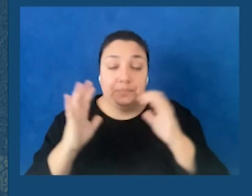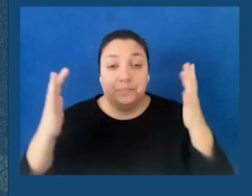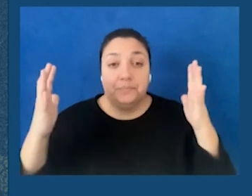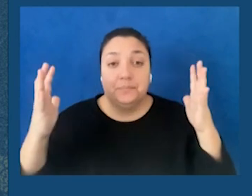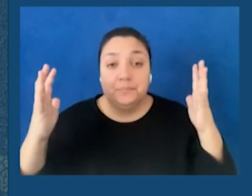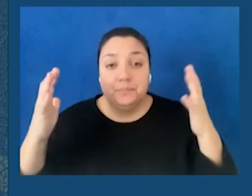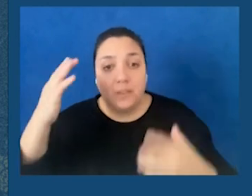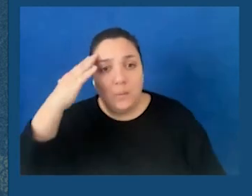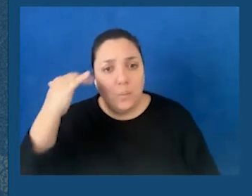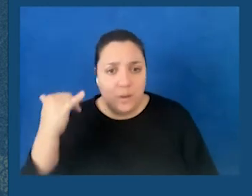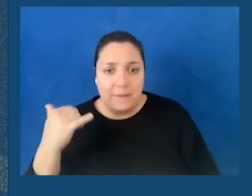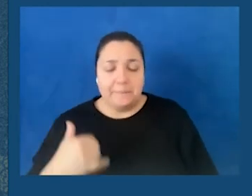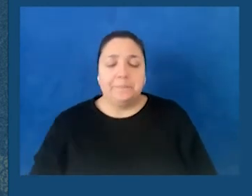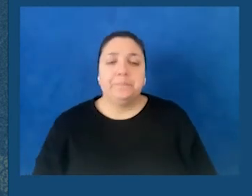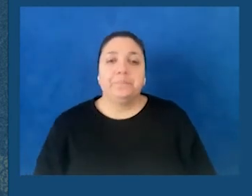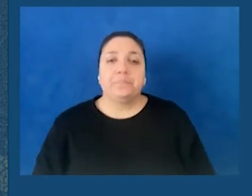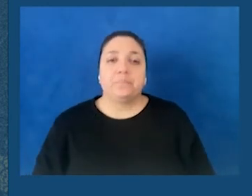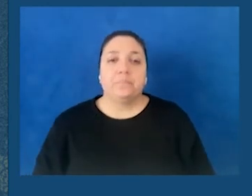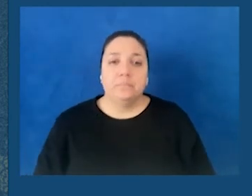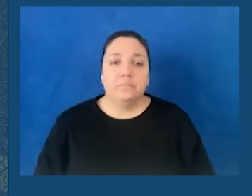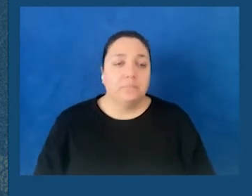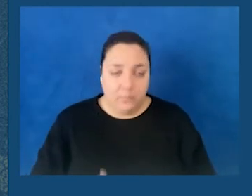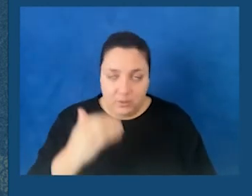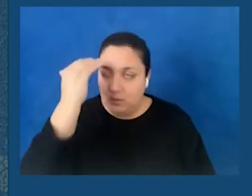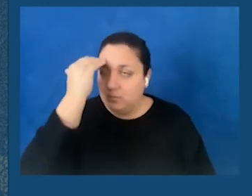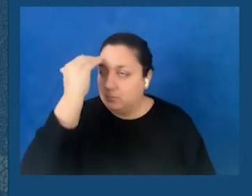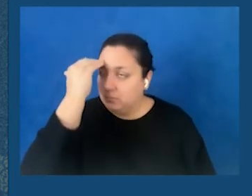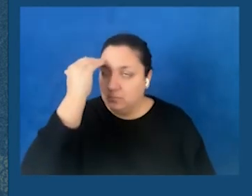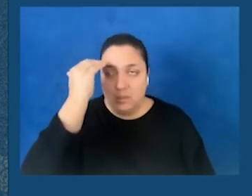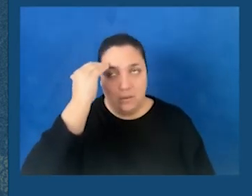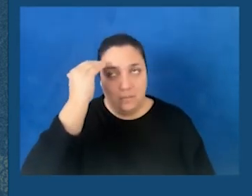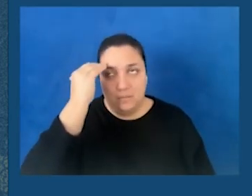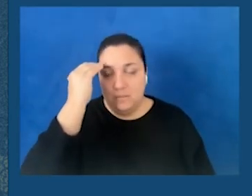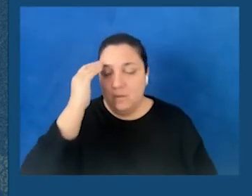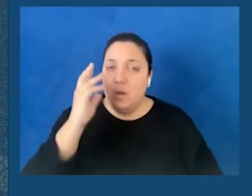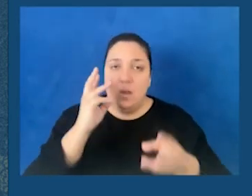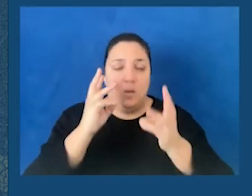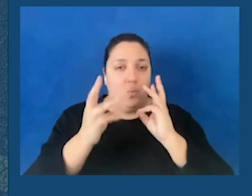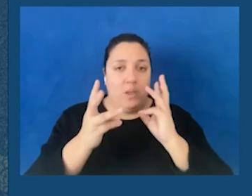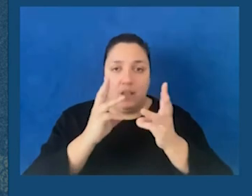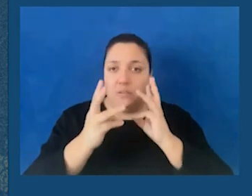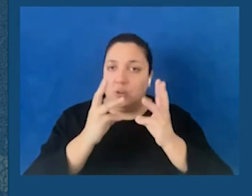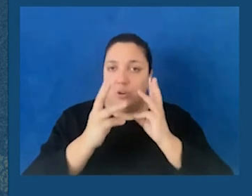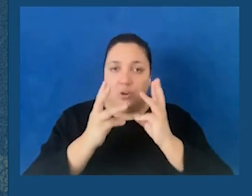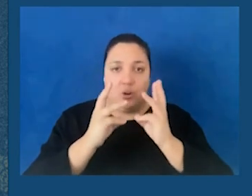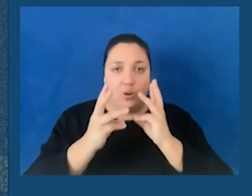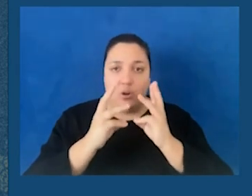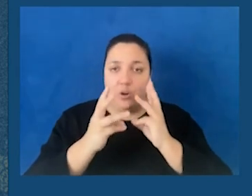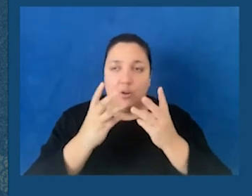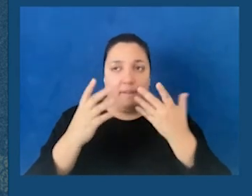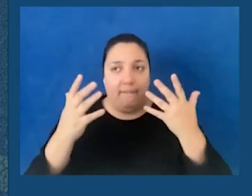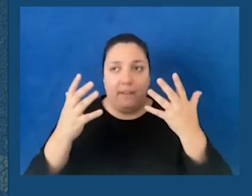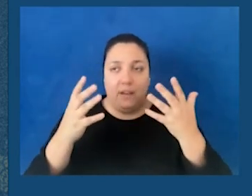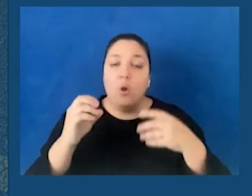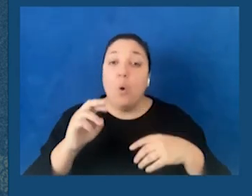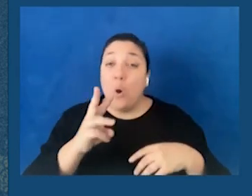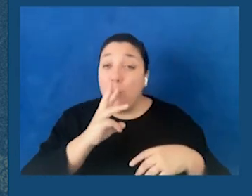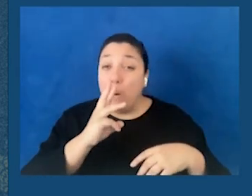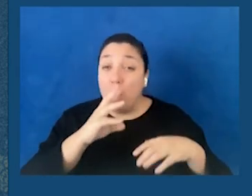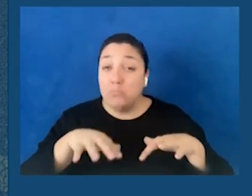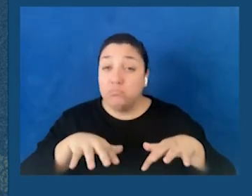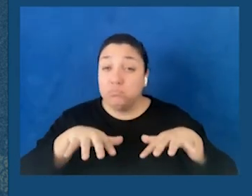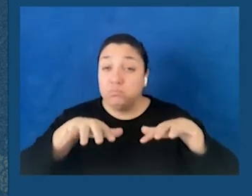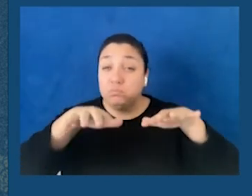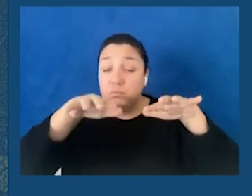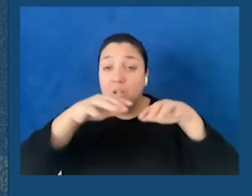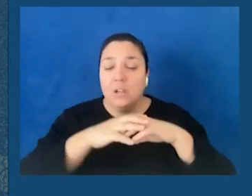Because we know the winter brings the potholes, or every flood that comes here compromises the integrity of